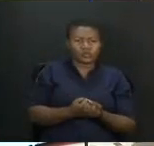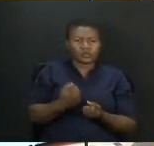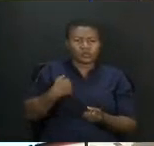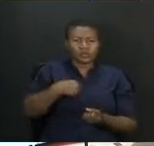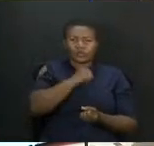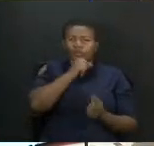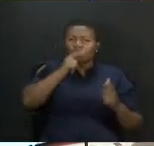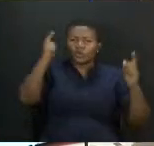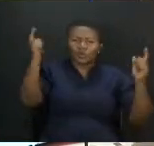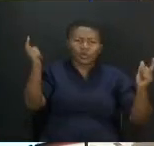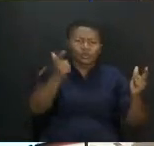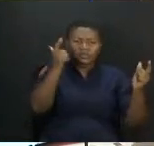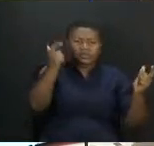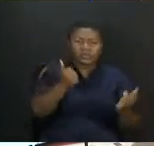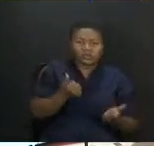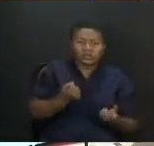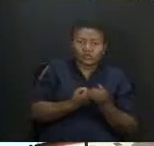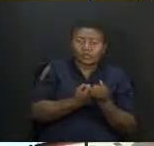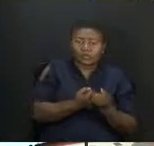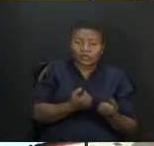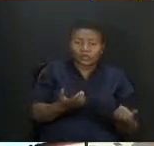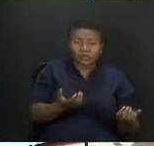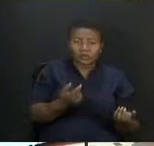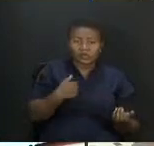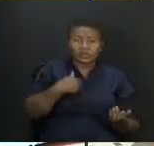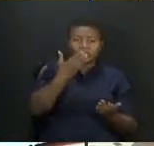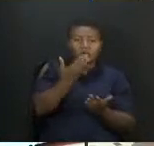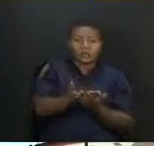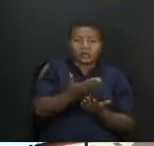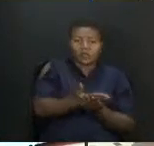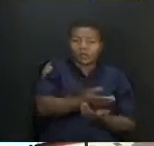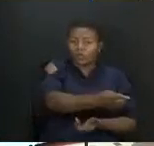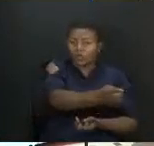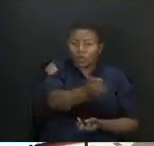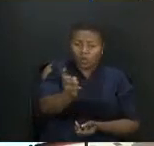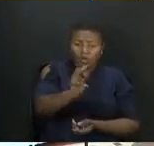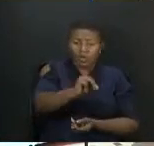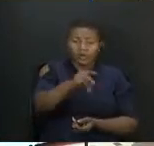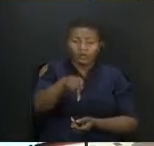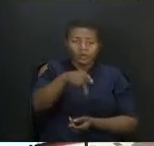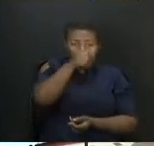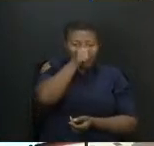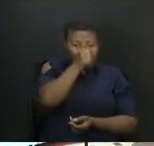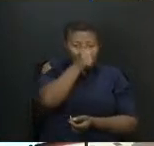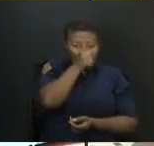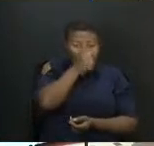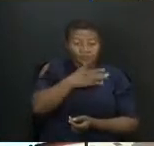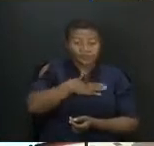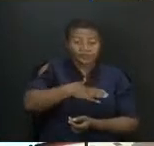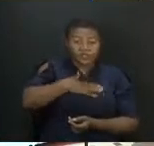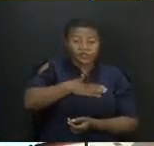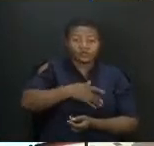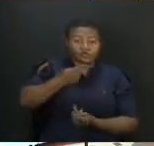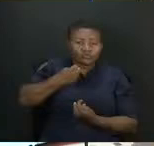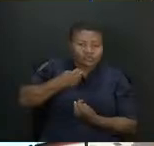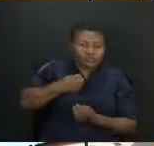fun, but I'm calling on colleagues, do your own small contribution